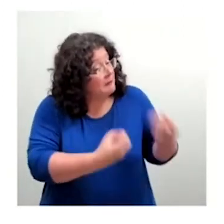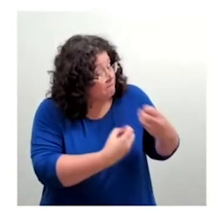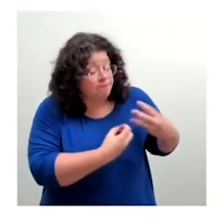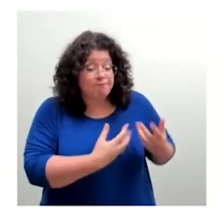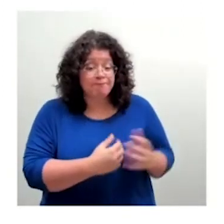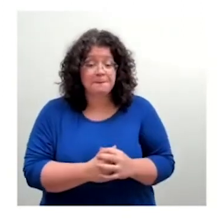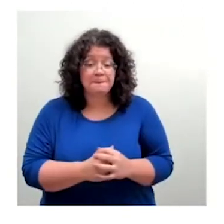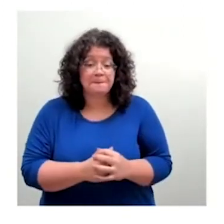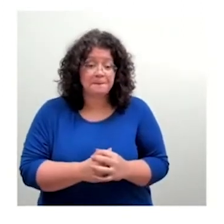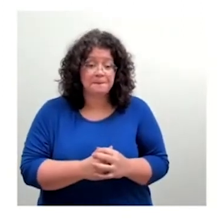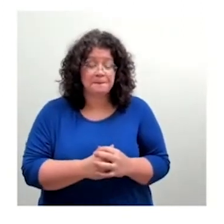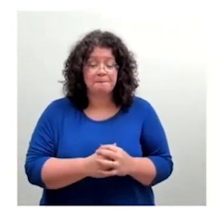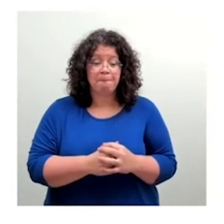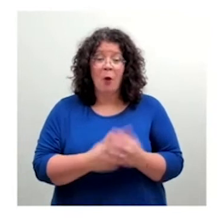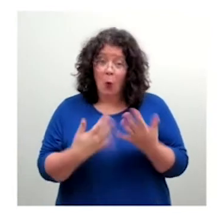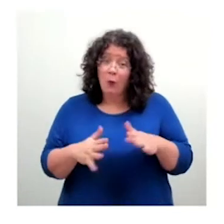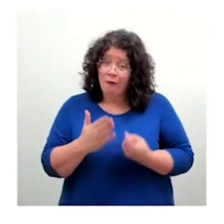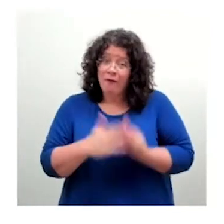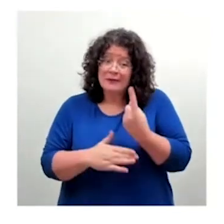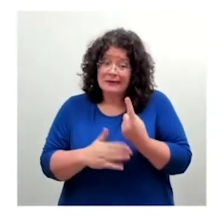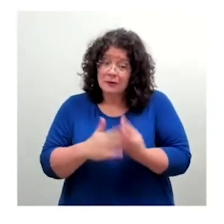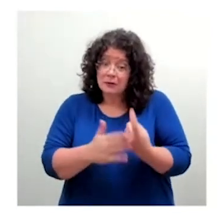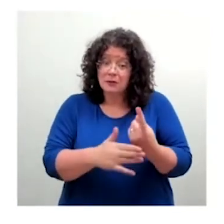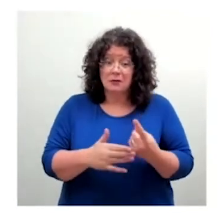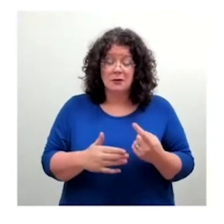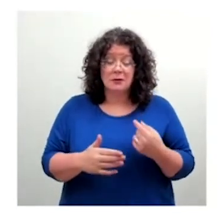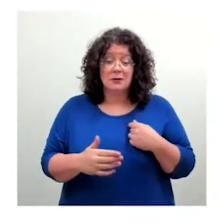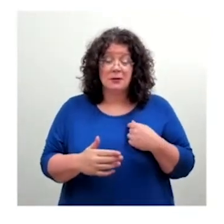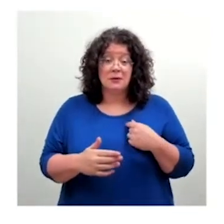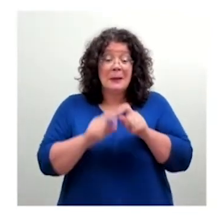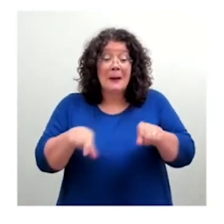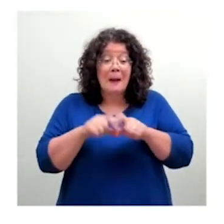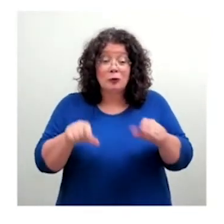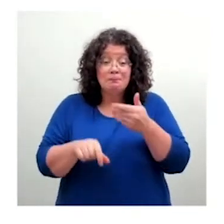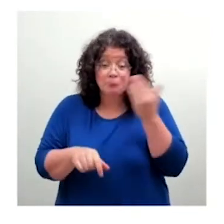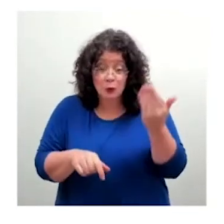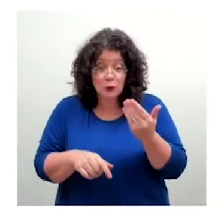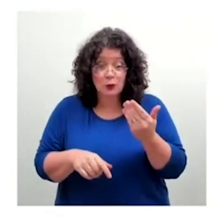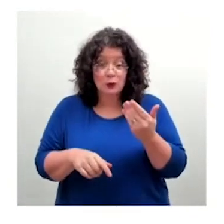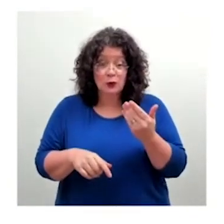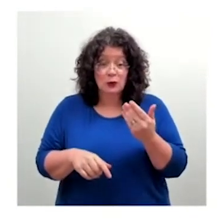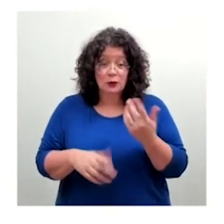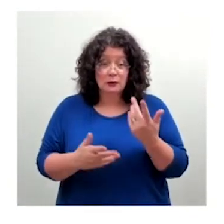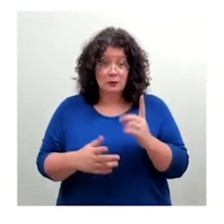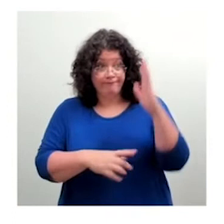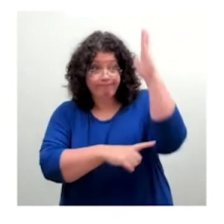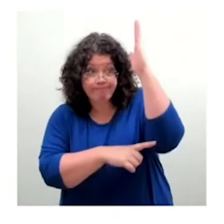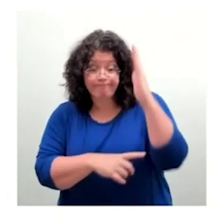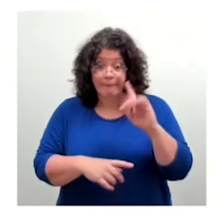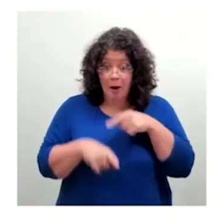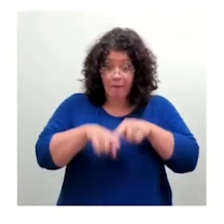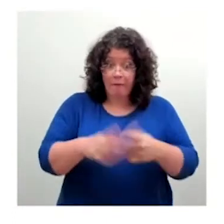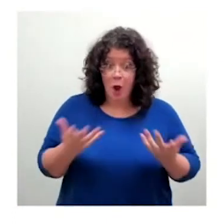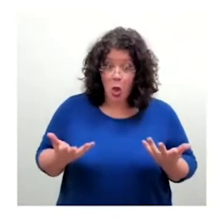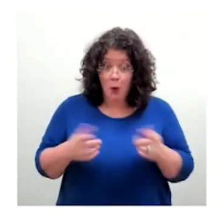out, I can't follow this, the captions aren't on. Well, you can immediately go, oh, but actually